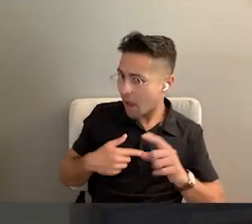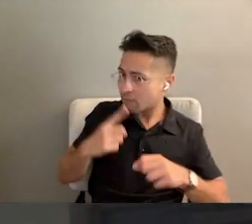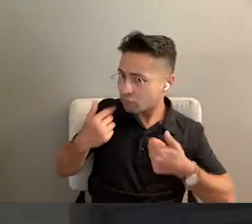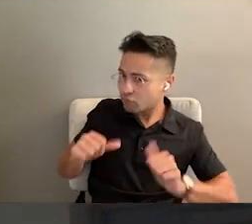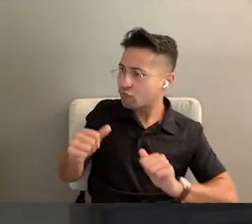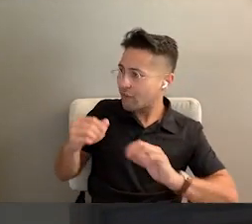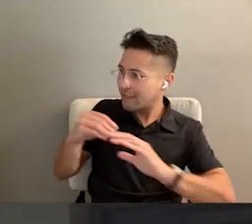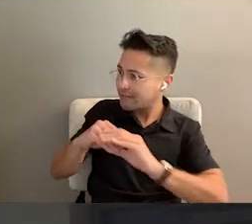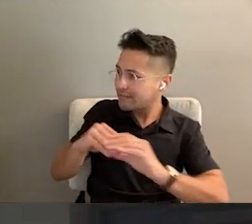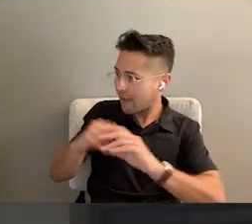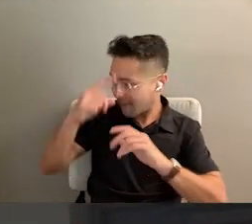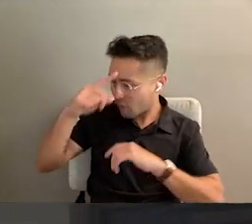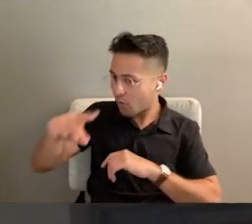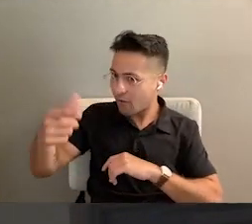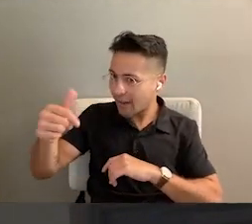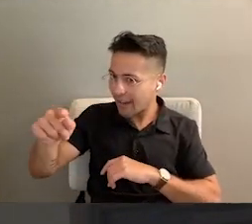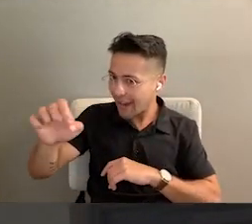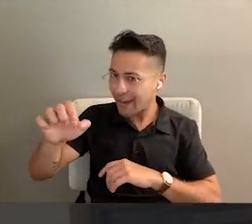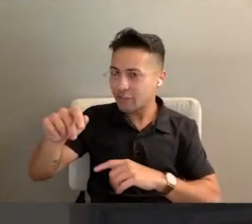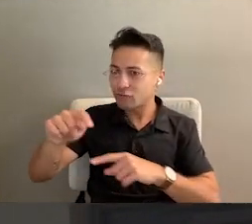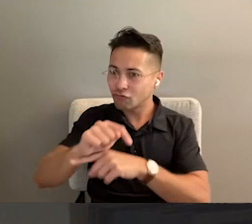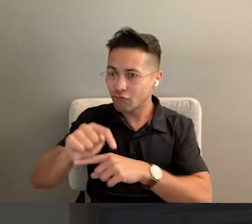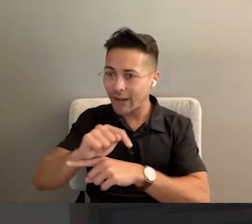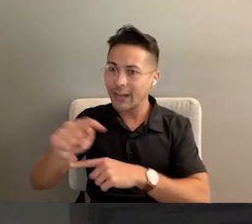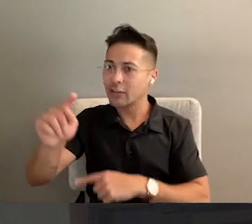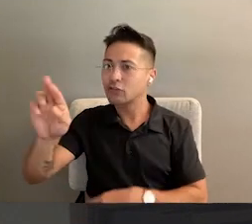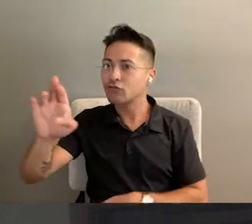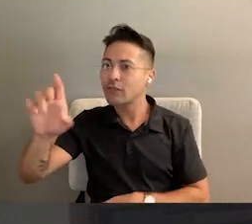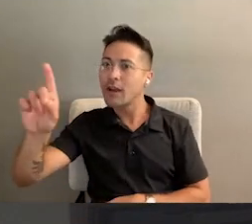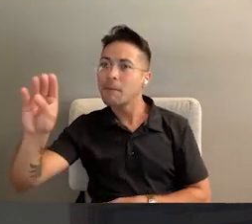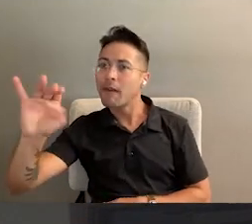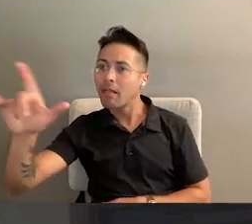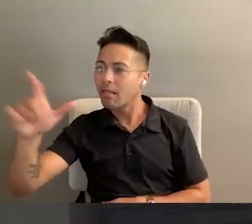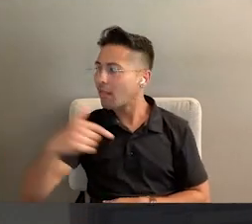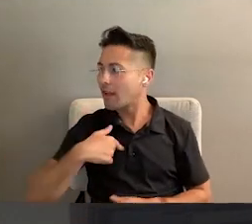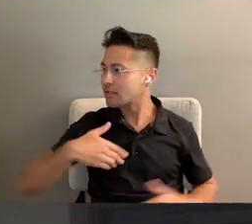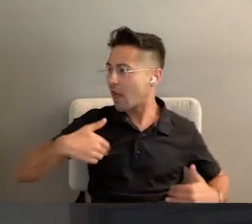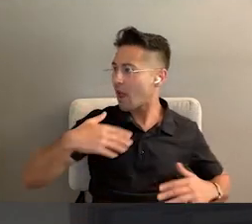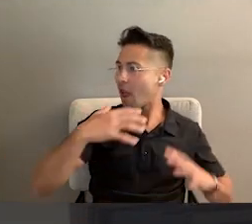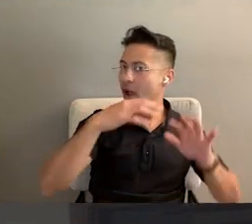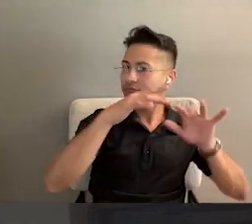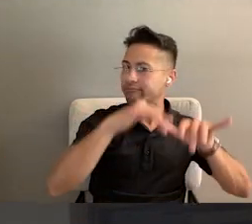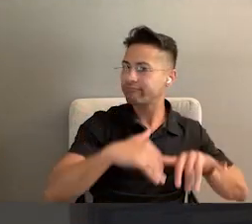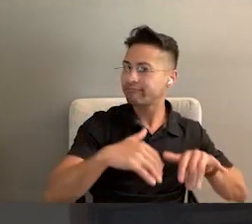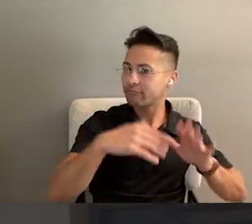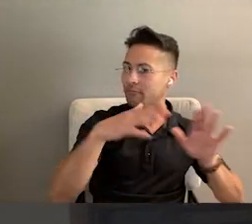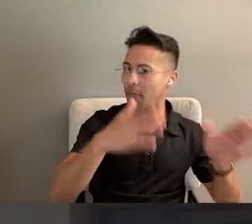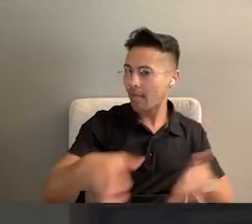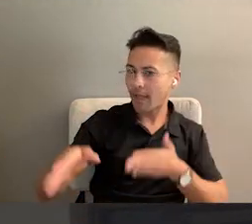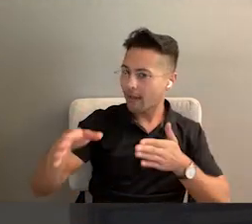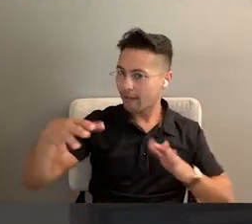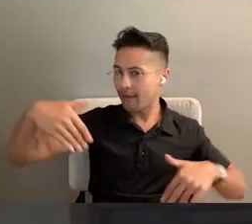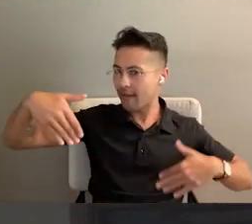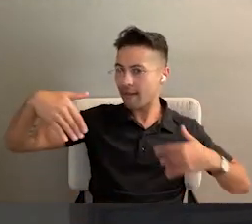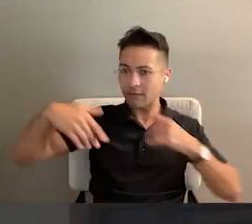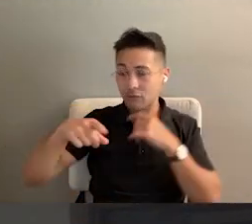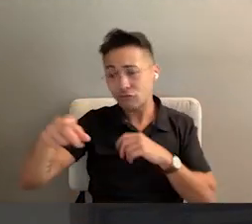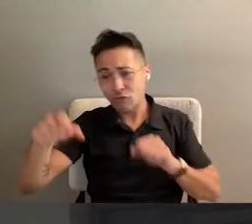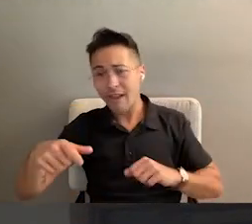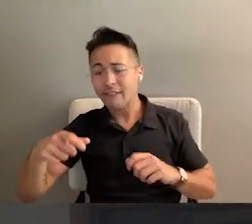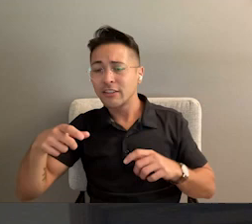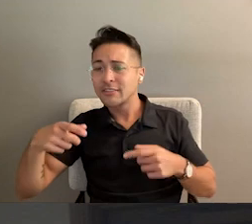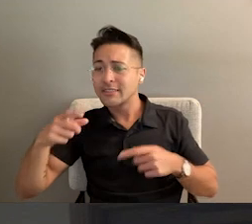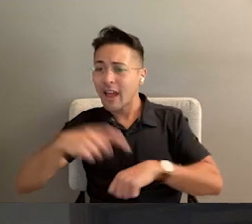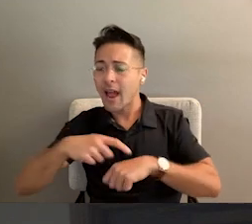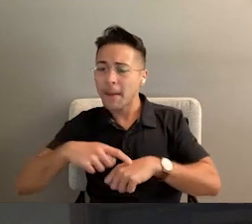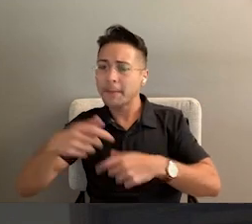what, I didn't put it on my plan, but I'm really saving for that gate trainer treadmill. I just haven't written the